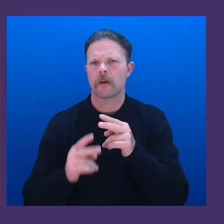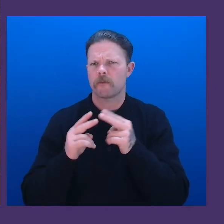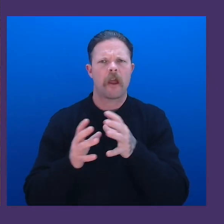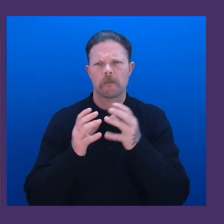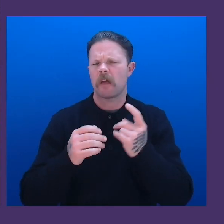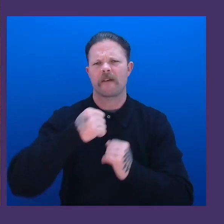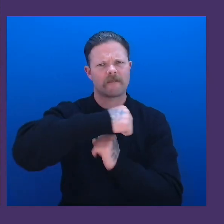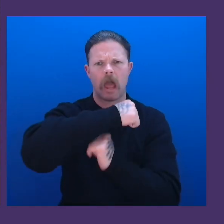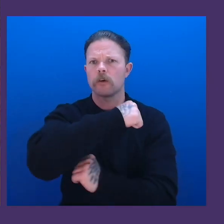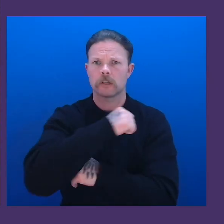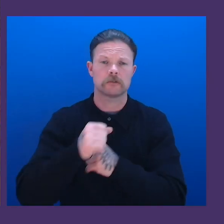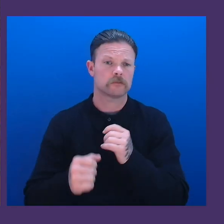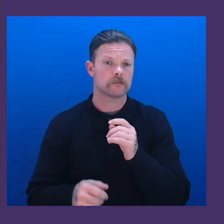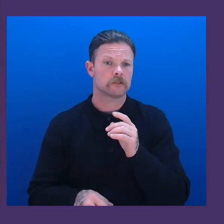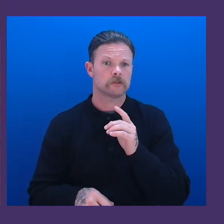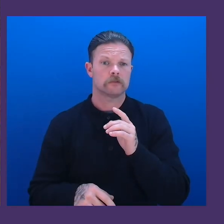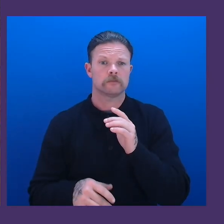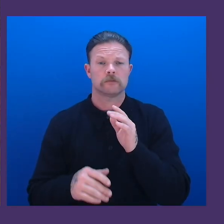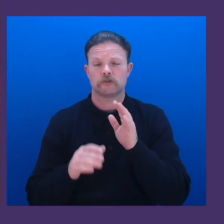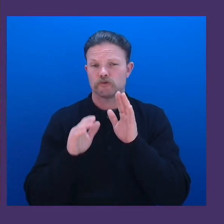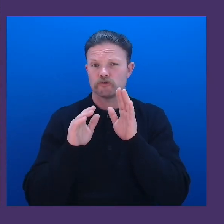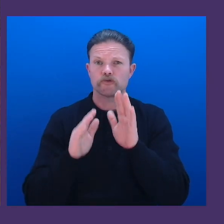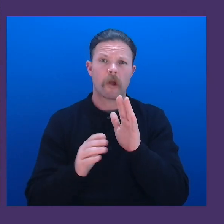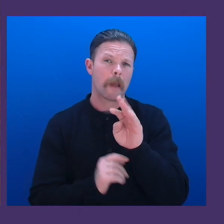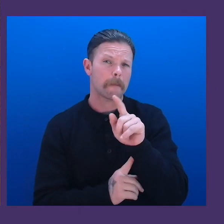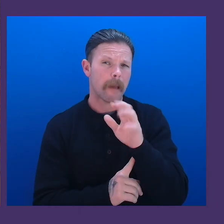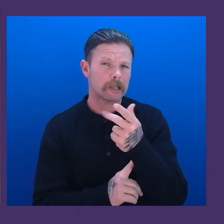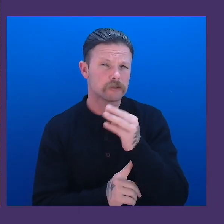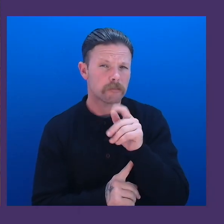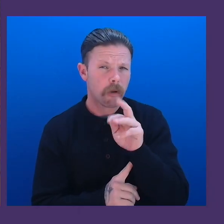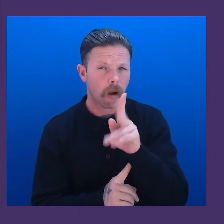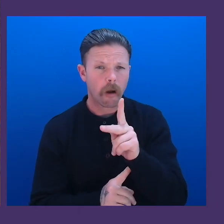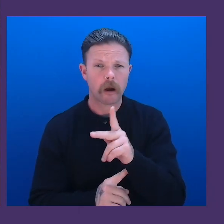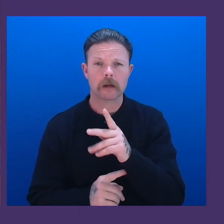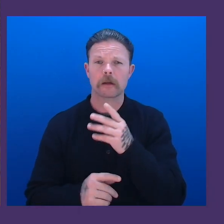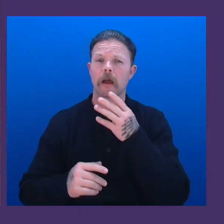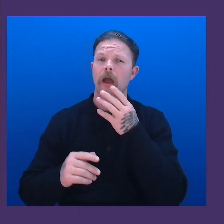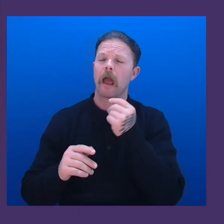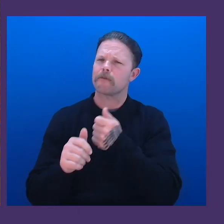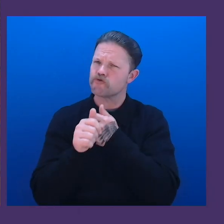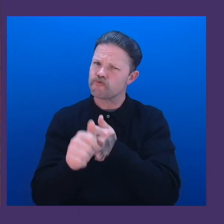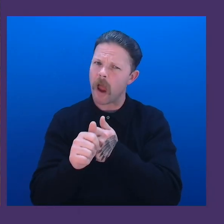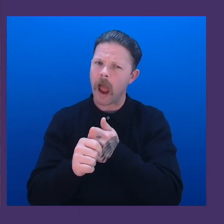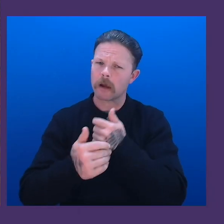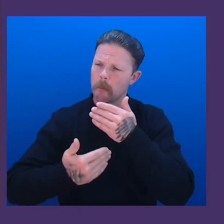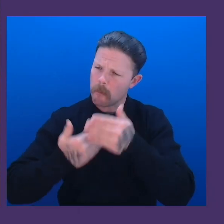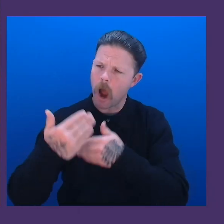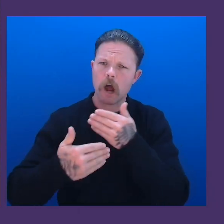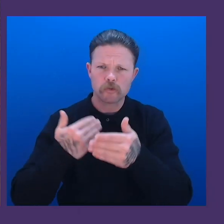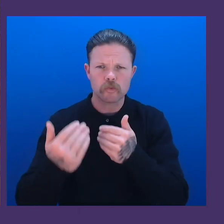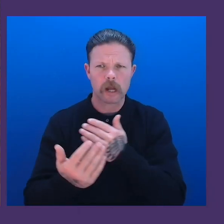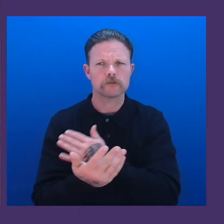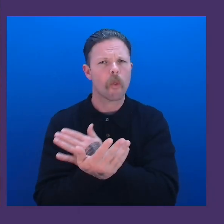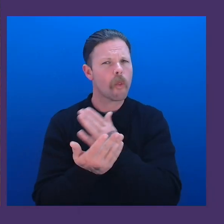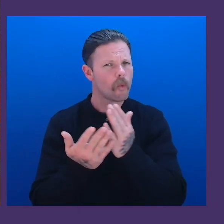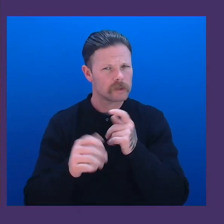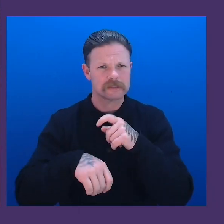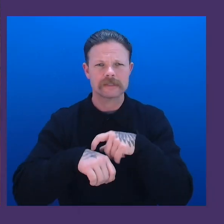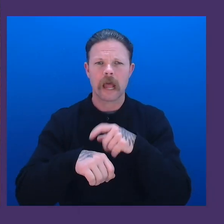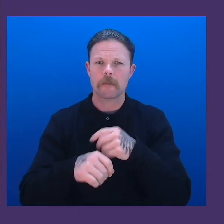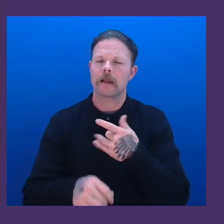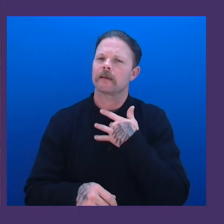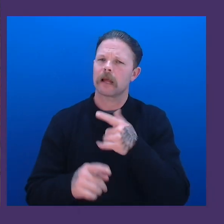to set benchmarks and to track progress over time. But compliance only goes so far, and it tends to focus